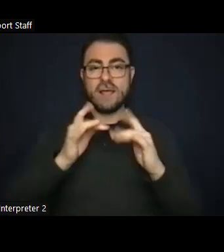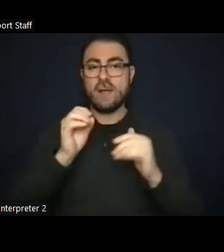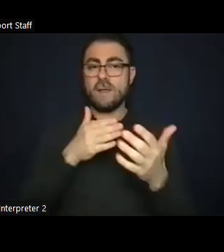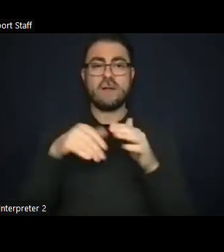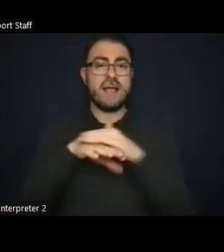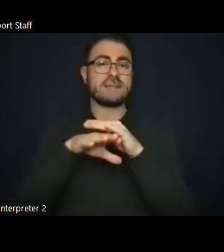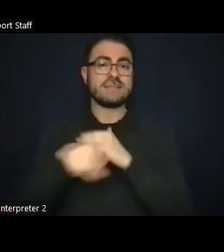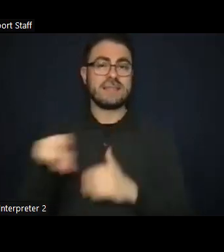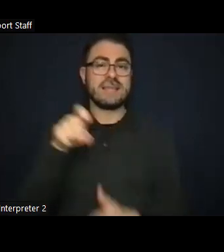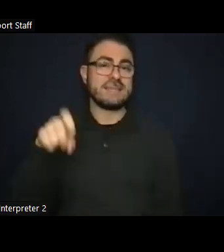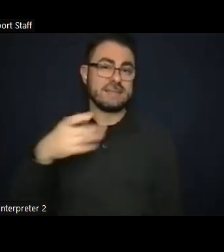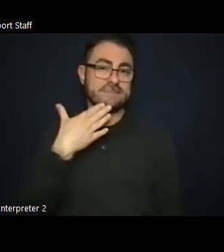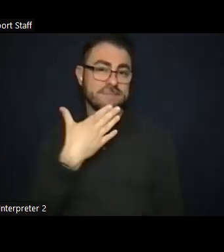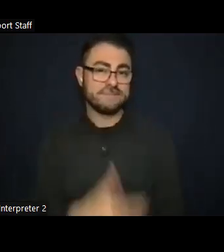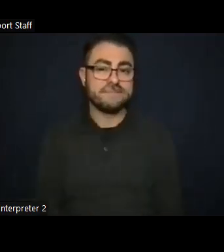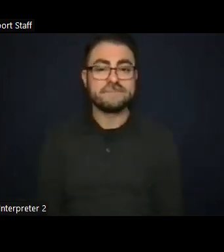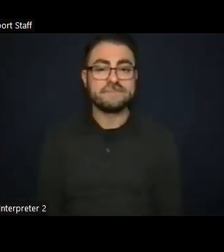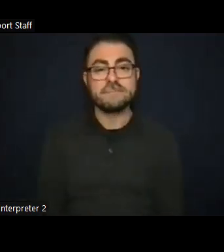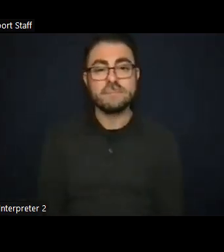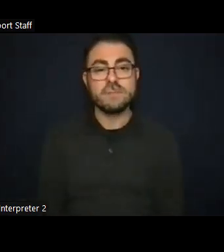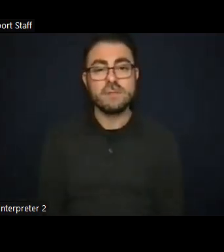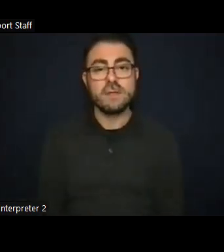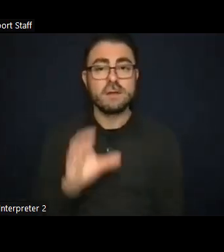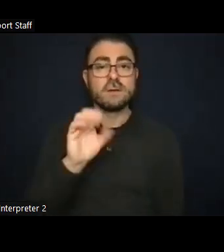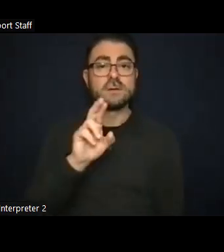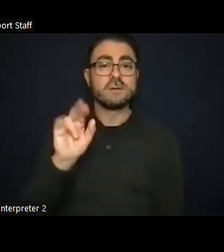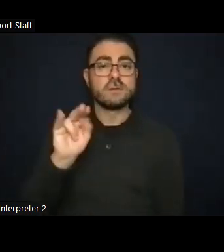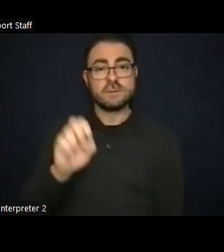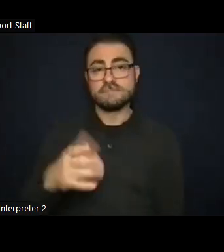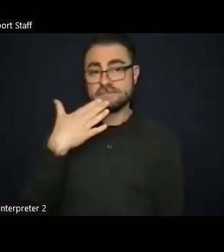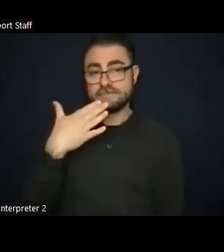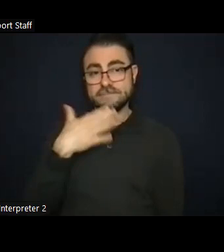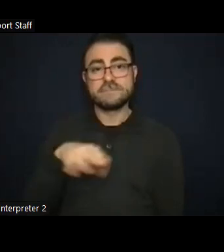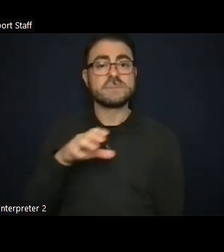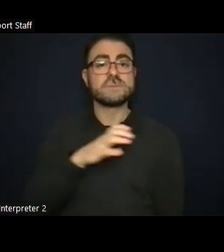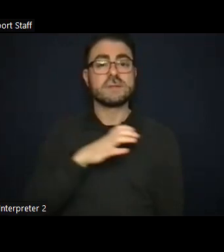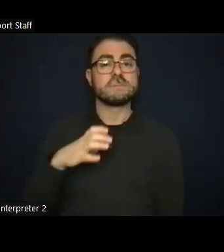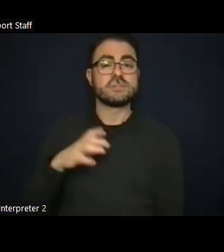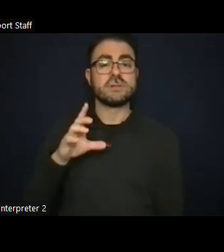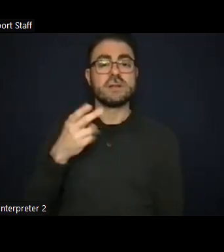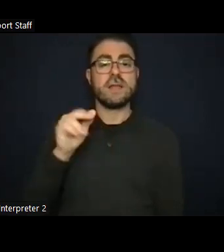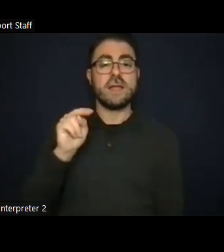whatever internet or other access they need to get to it. Thank you. Thank you. Thank you, Commissioner Hanselman.